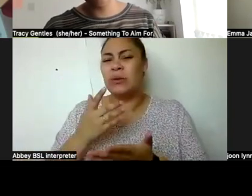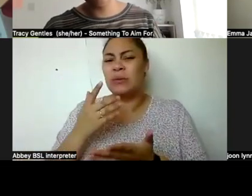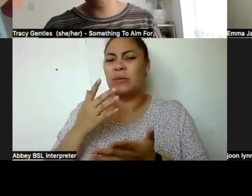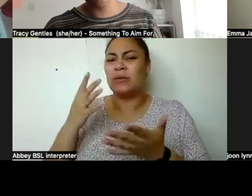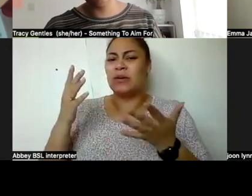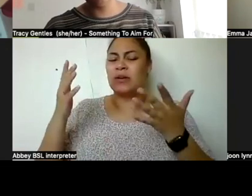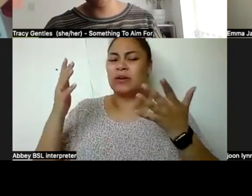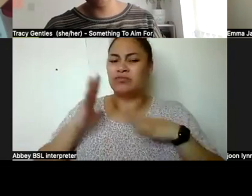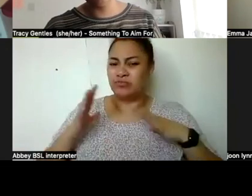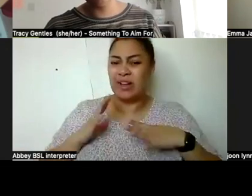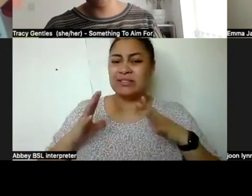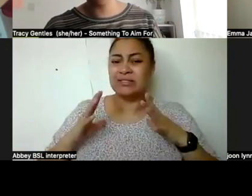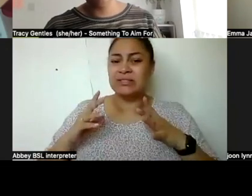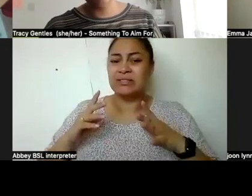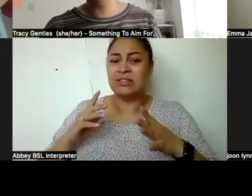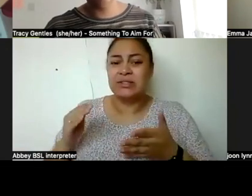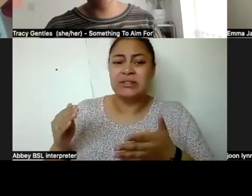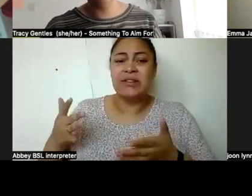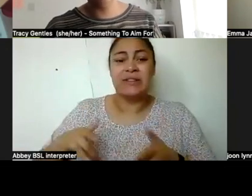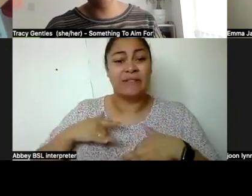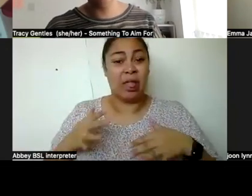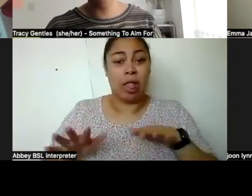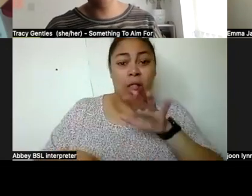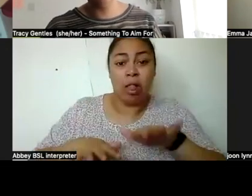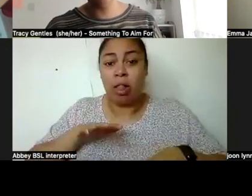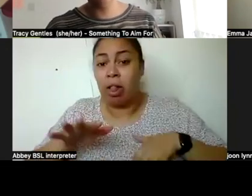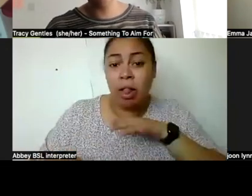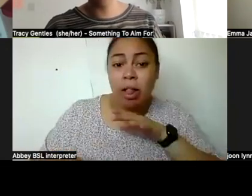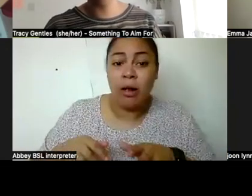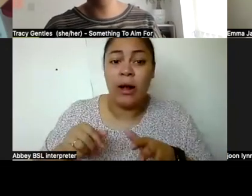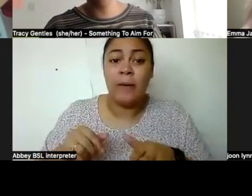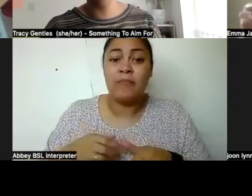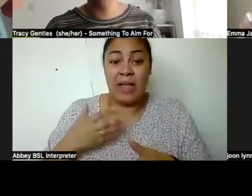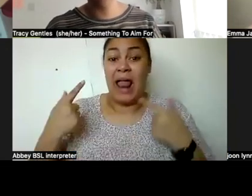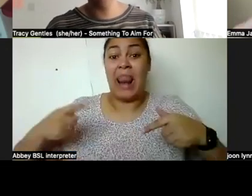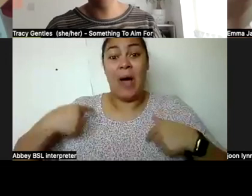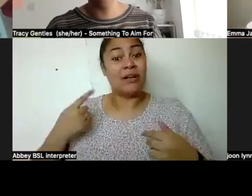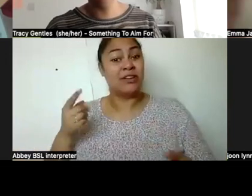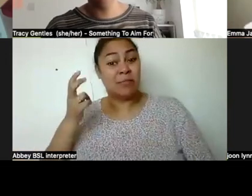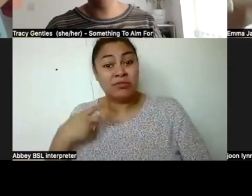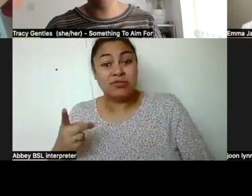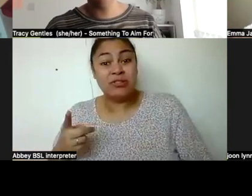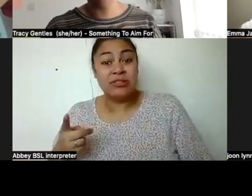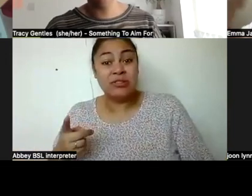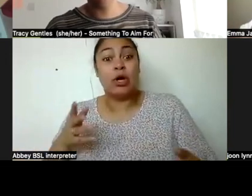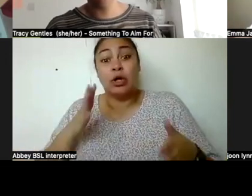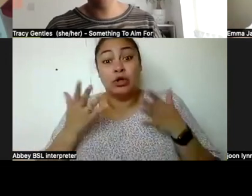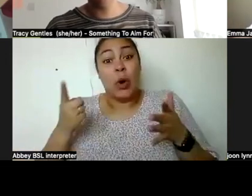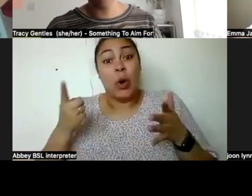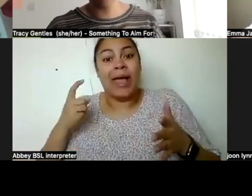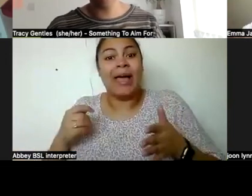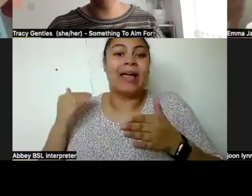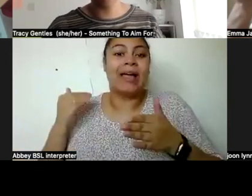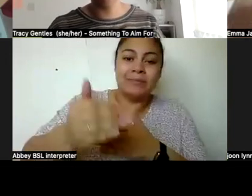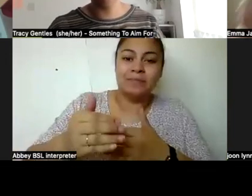to collectively feel clumsy and messy and to let ourselves be a bit shit so that we can then get to the really good and juicy